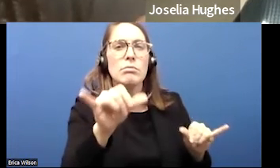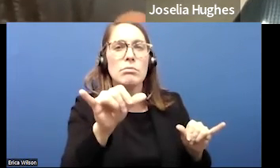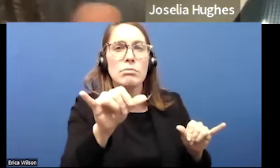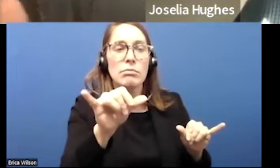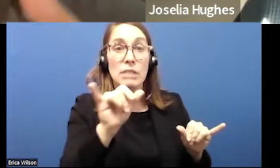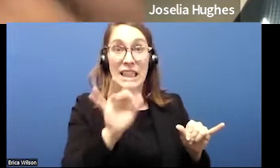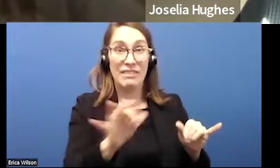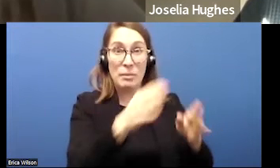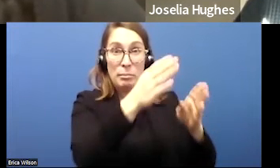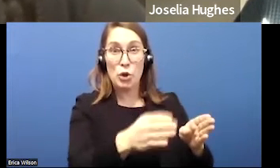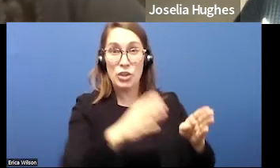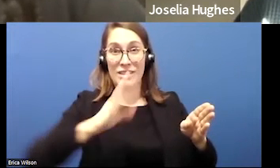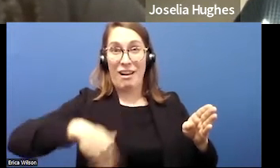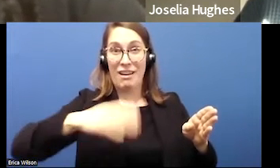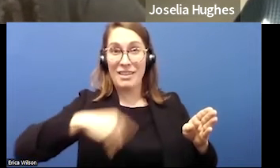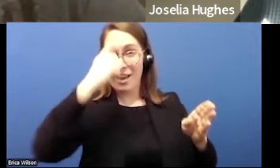not yet quite open